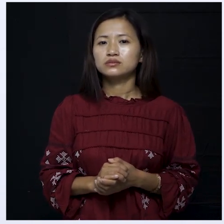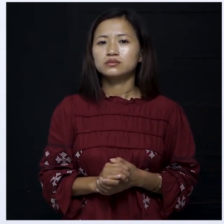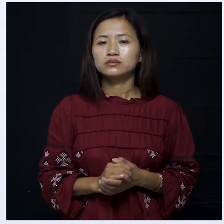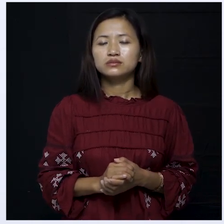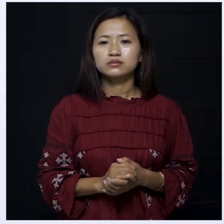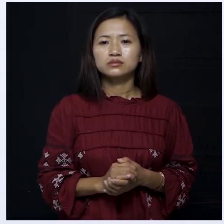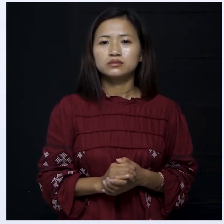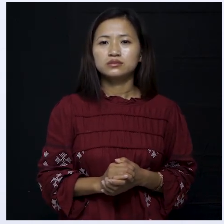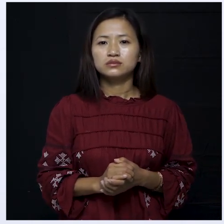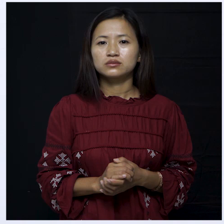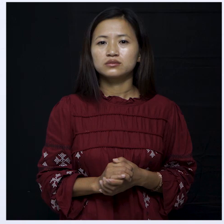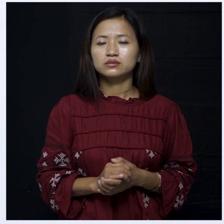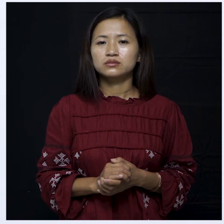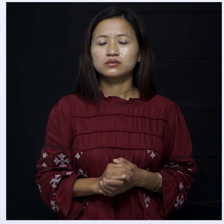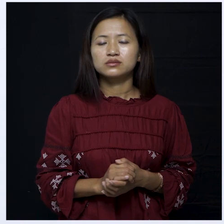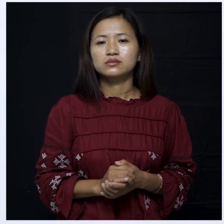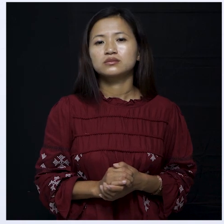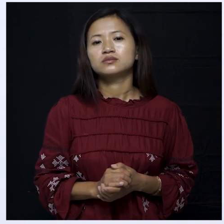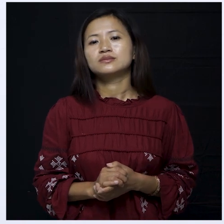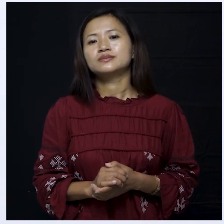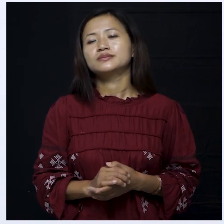confused.